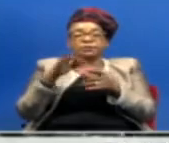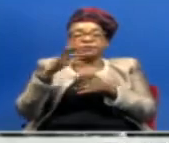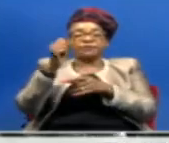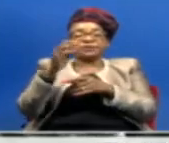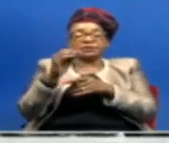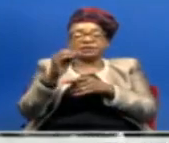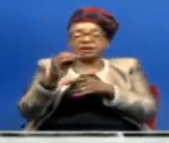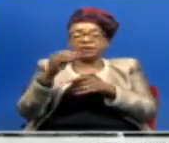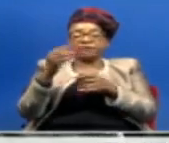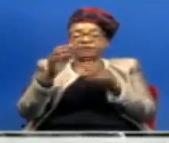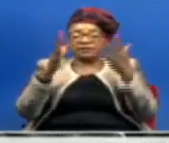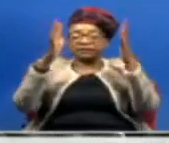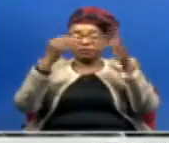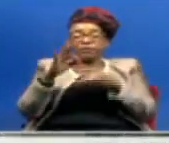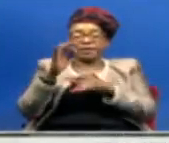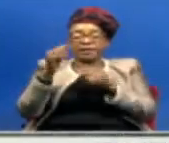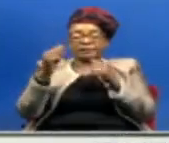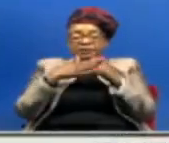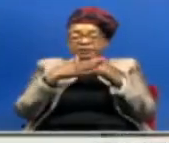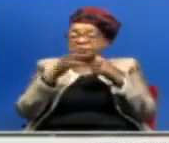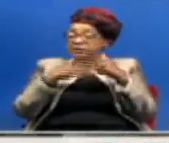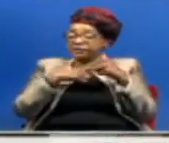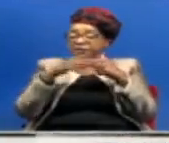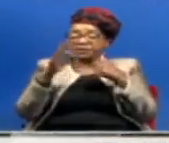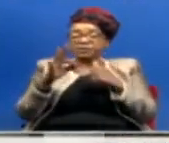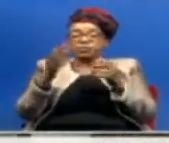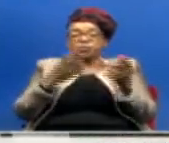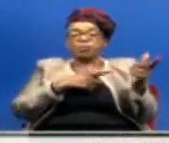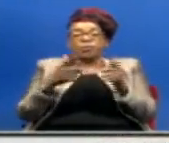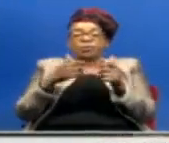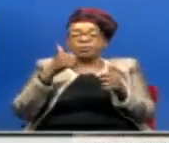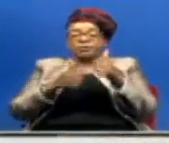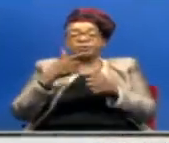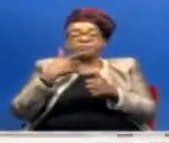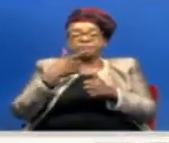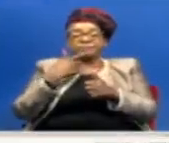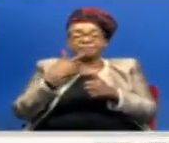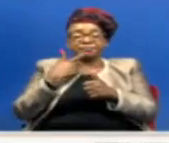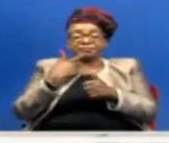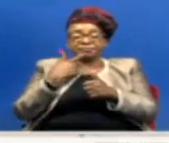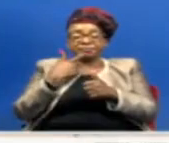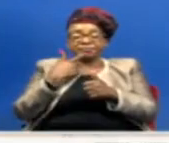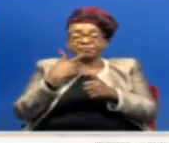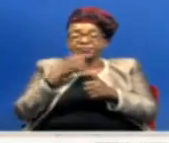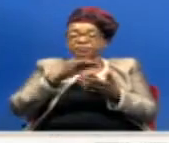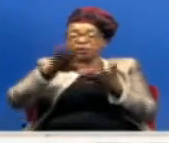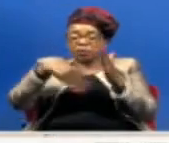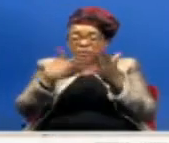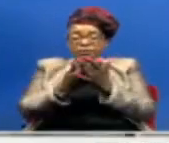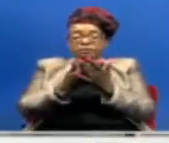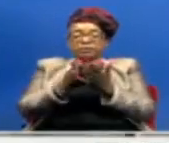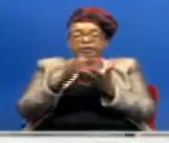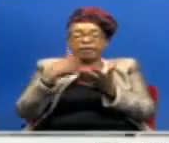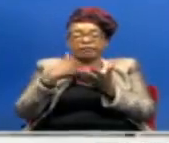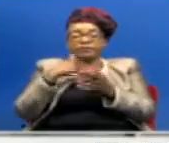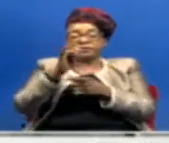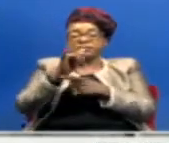the 1973 war in which Arab states blitzed Israel on Yom Kippur, the holiest day of the Jewish calendar.